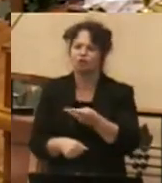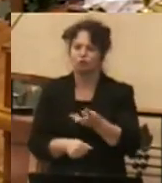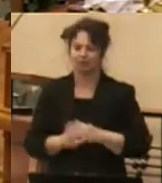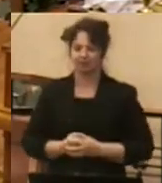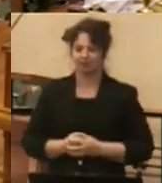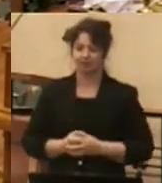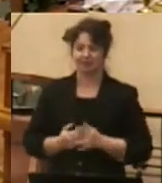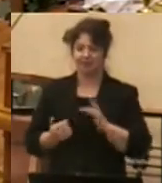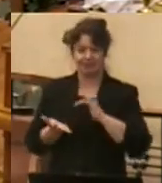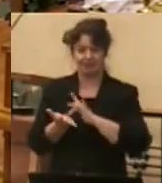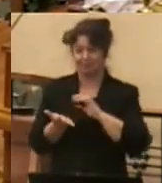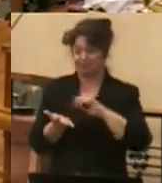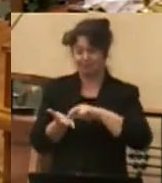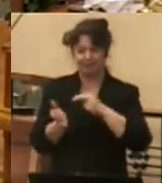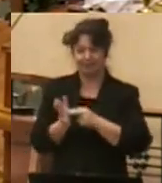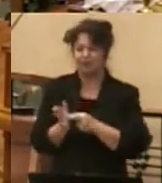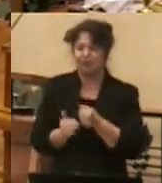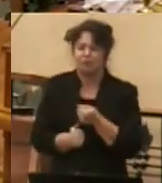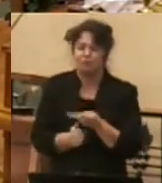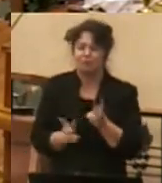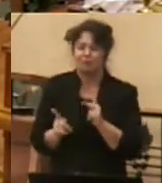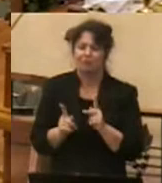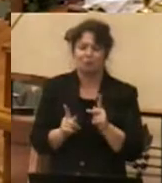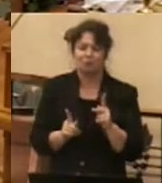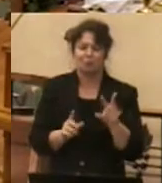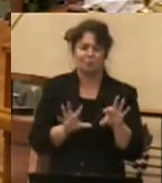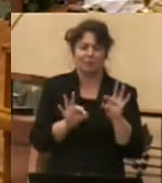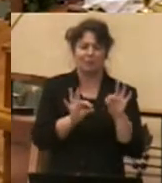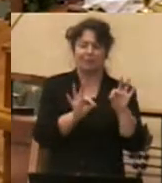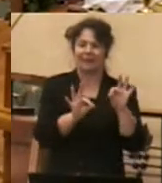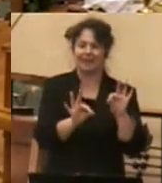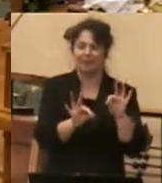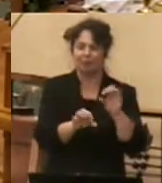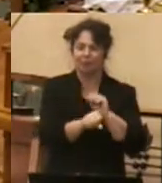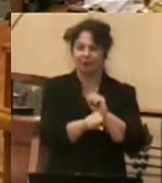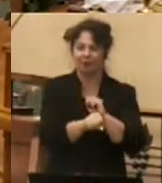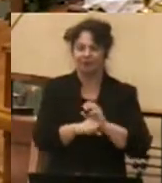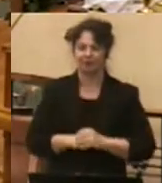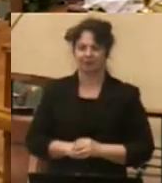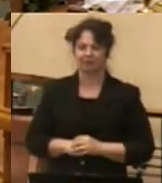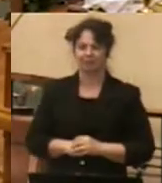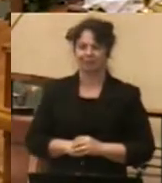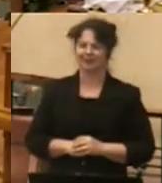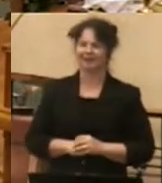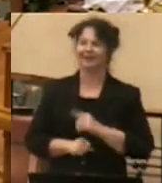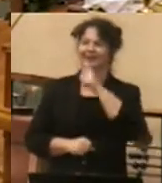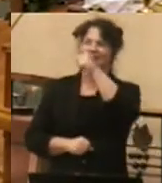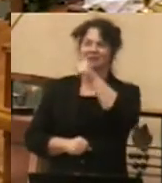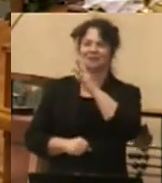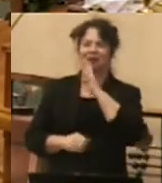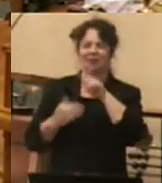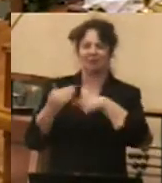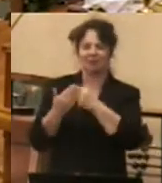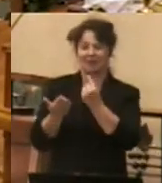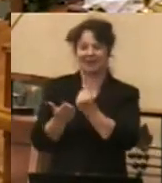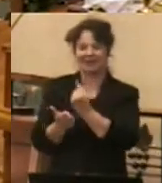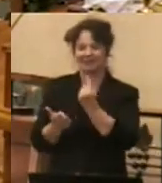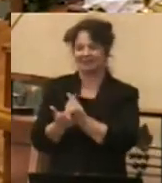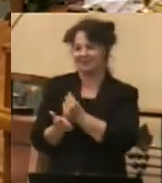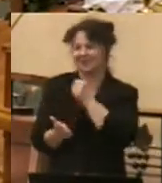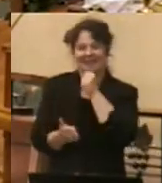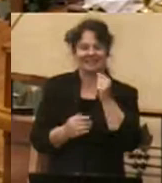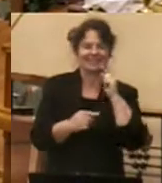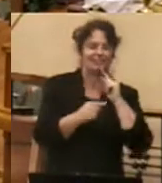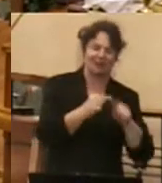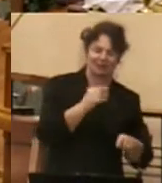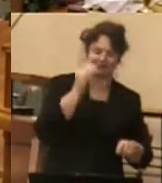many people to pick. And in particular, he was talking about not tomatoes, but the gospel itself. But